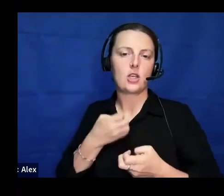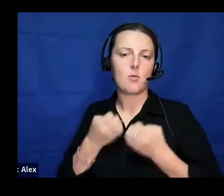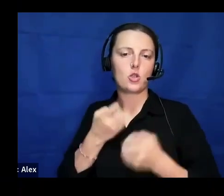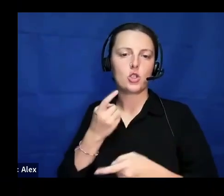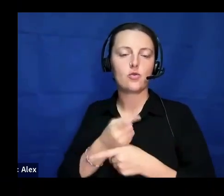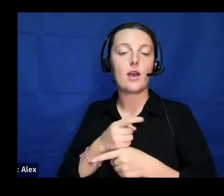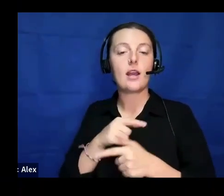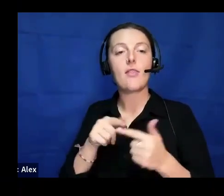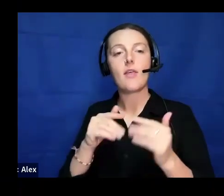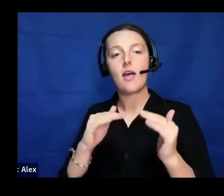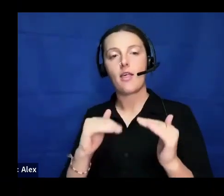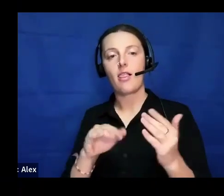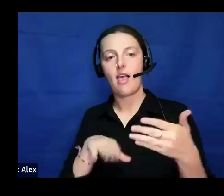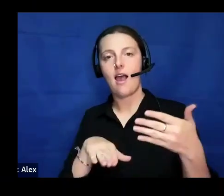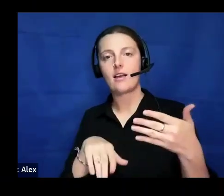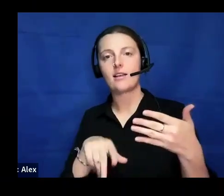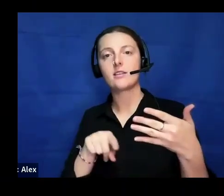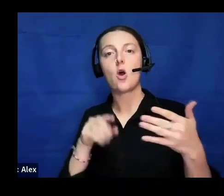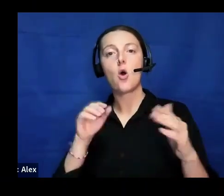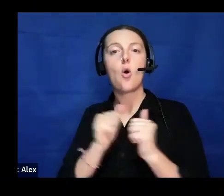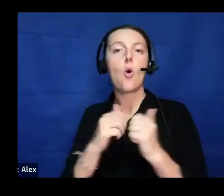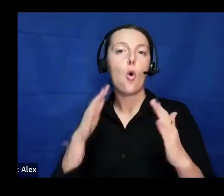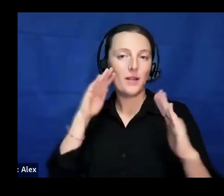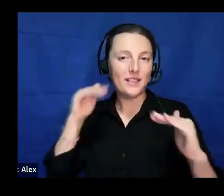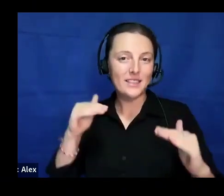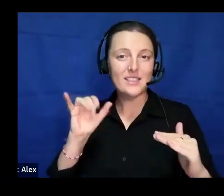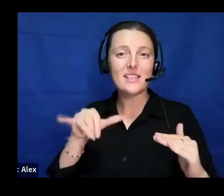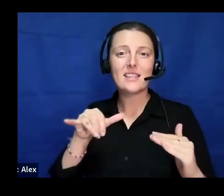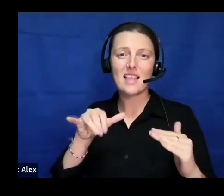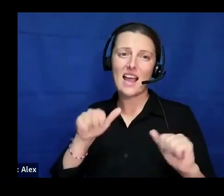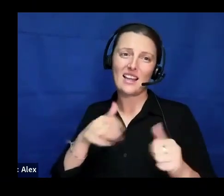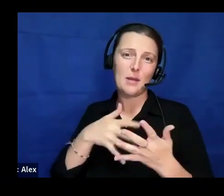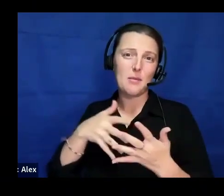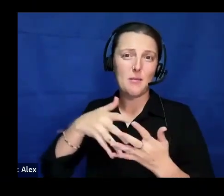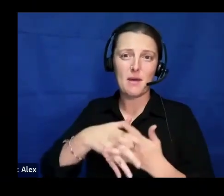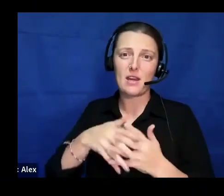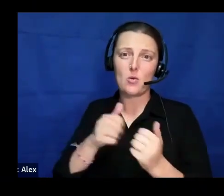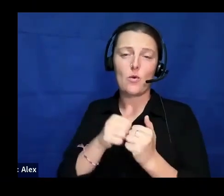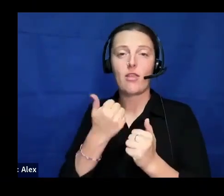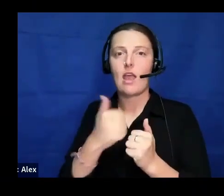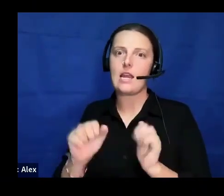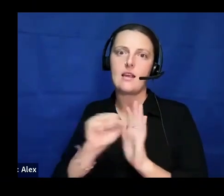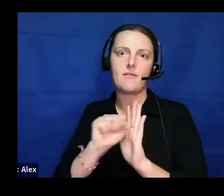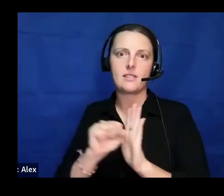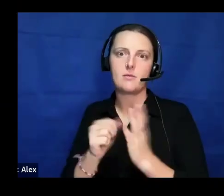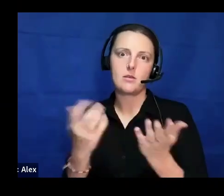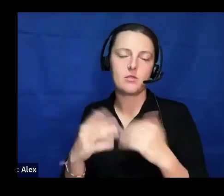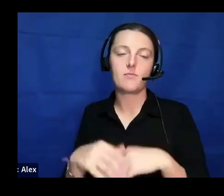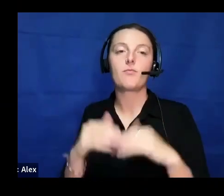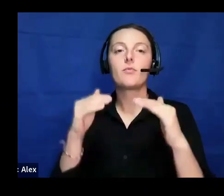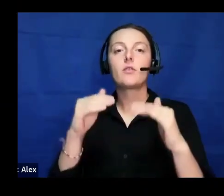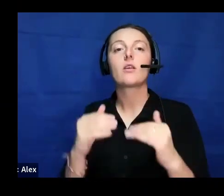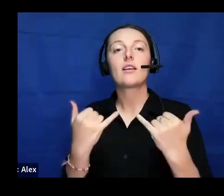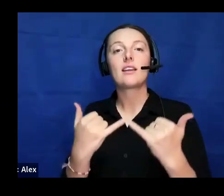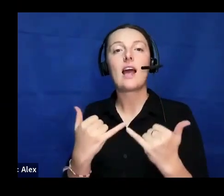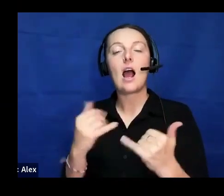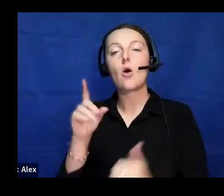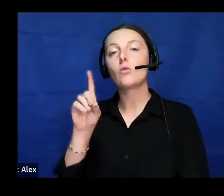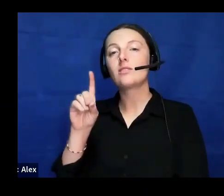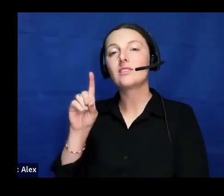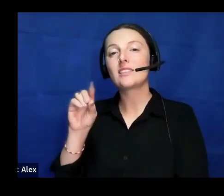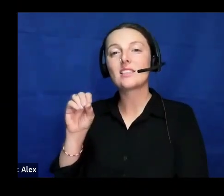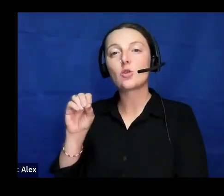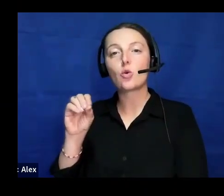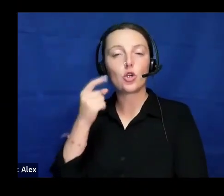can kind of be embedded within any of these symptoms. Then we have some symptoms of disordered thinking. So again, these might